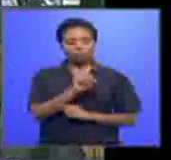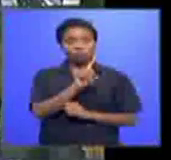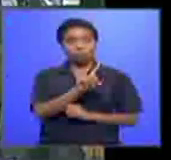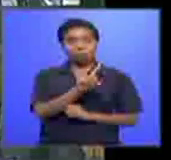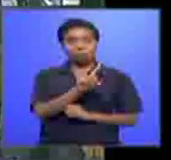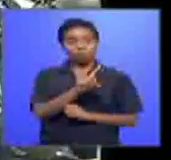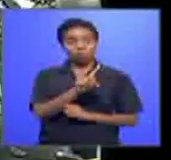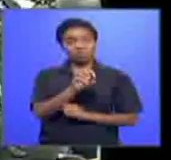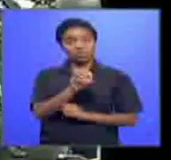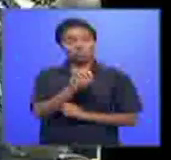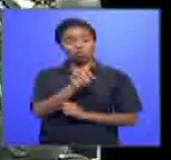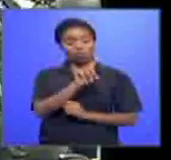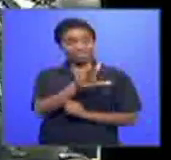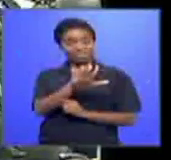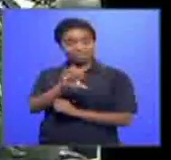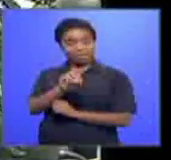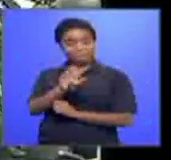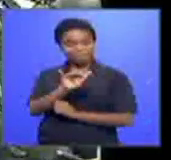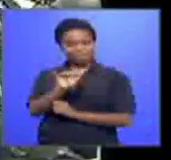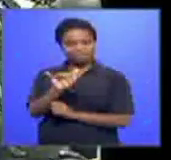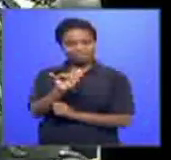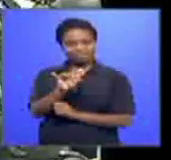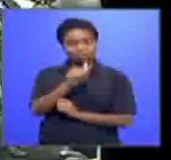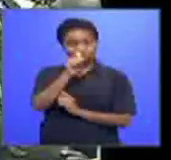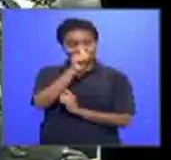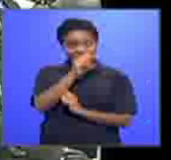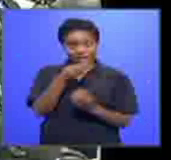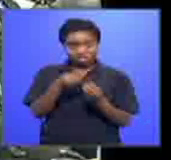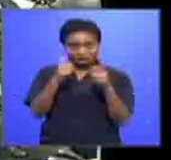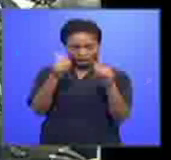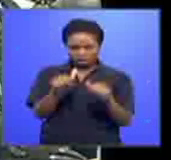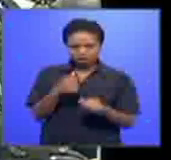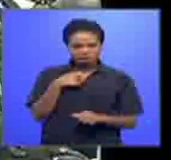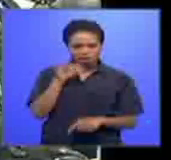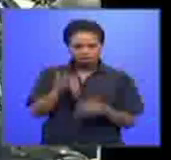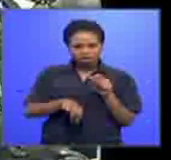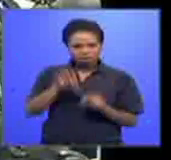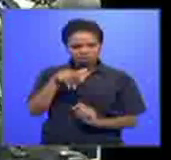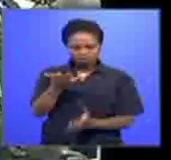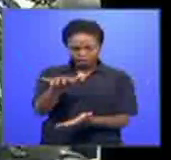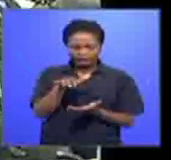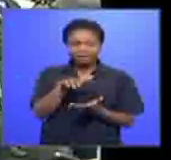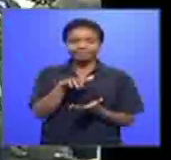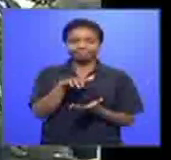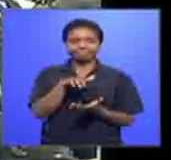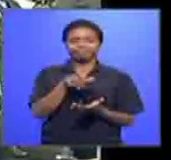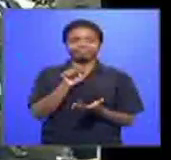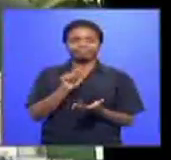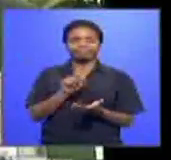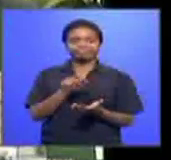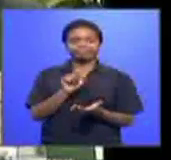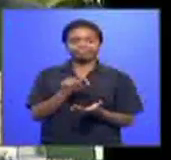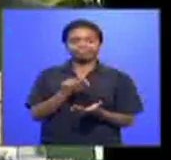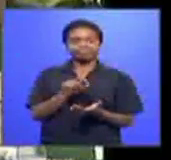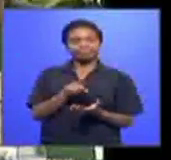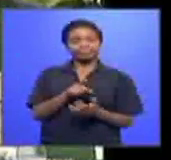150 million rand from the Criminal Assets Recovery Account was approved for the work of